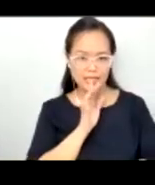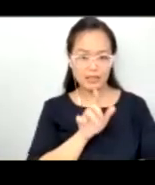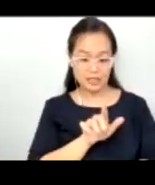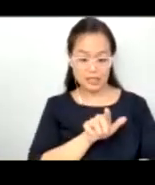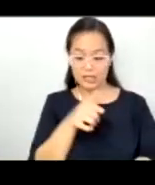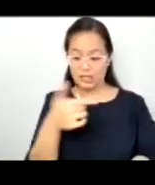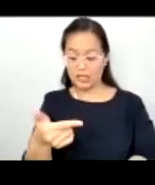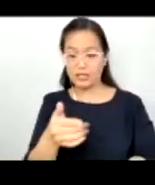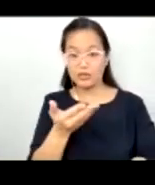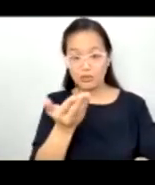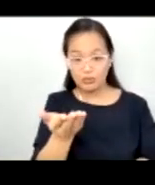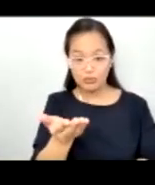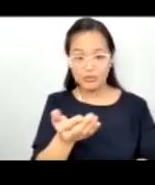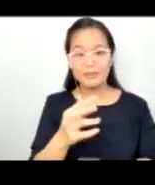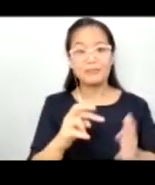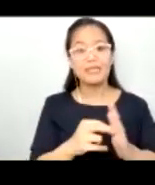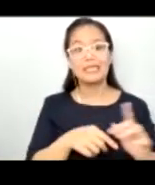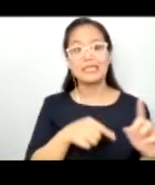listen. Okay?